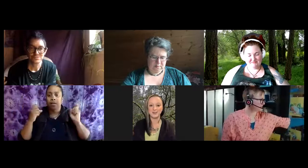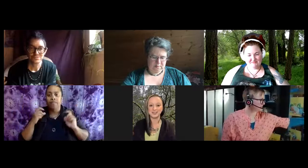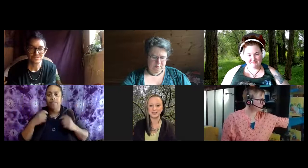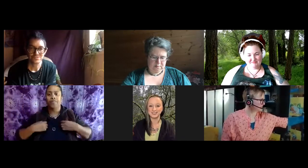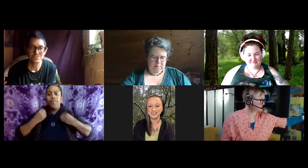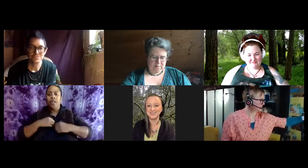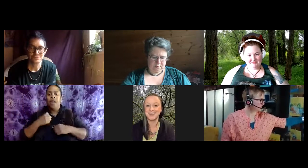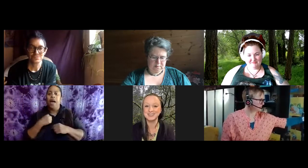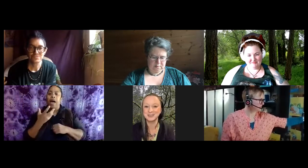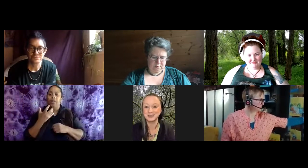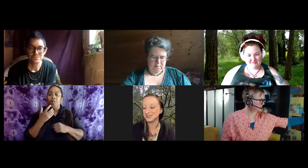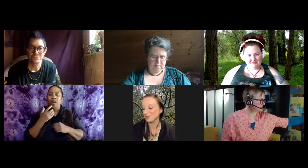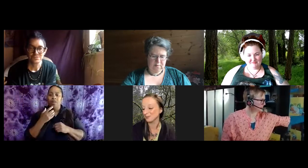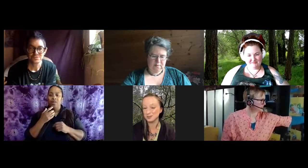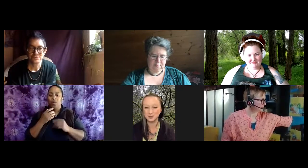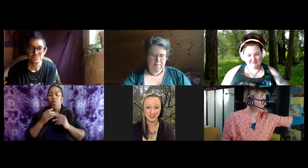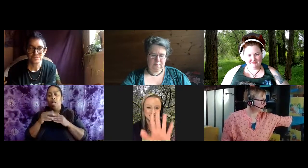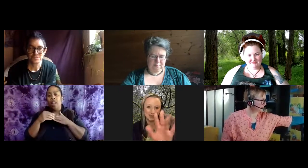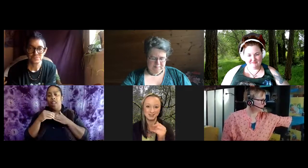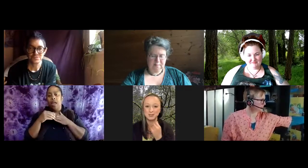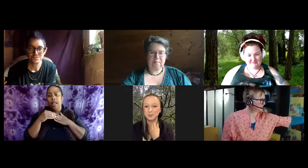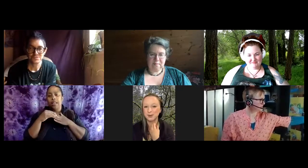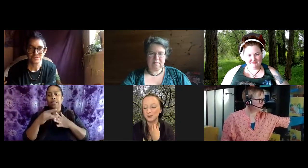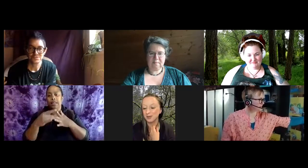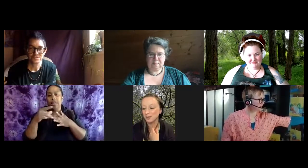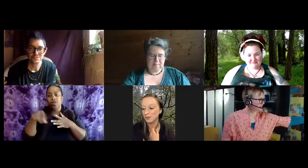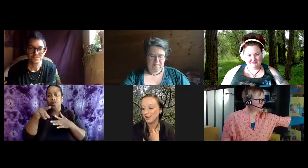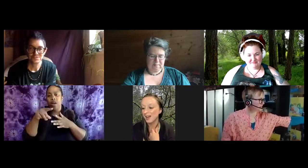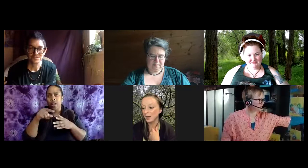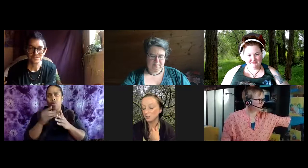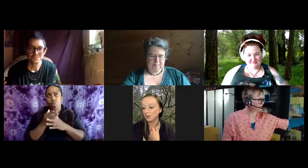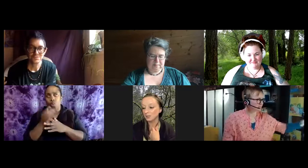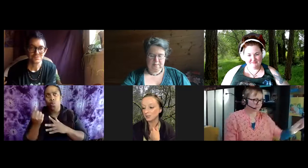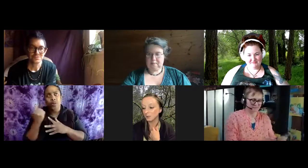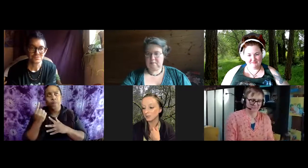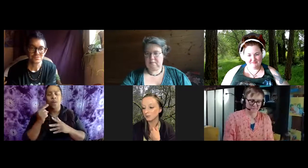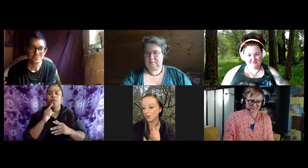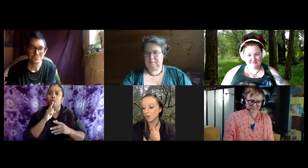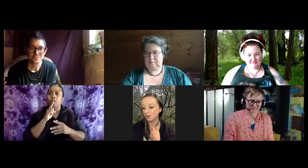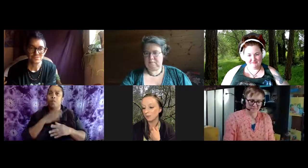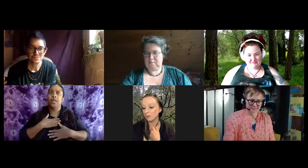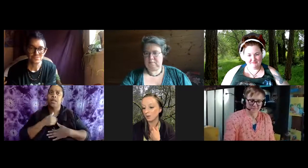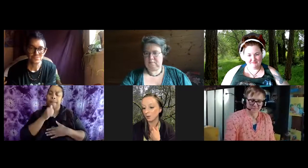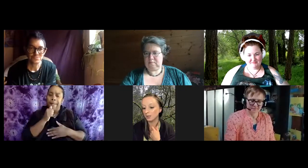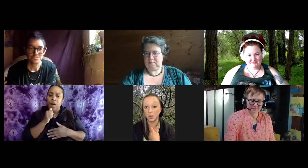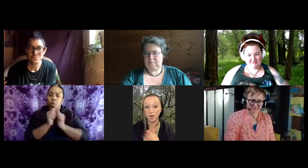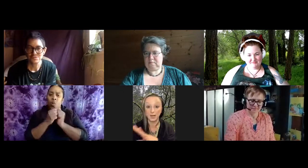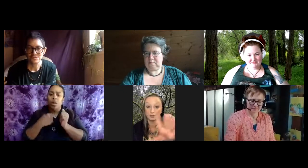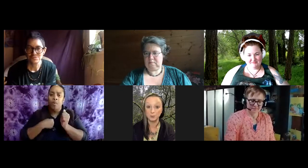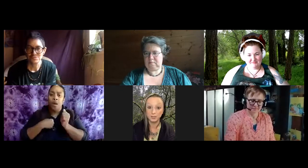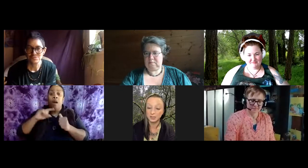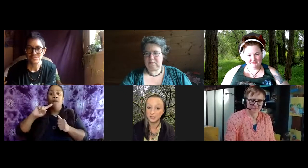I want to just lead you guys through something real quick, okay? So bear with me because first of all, the fairies